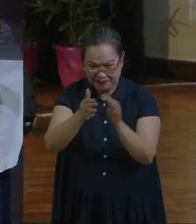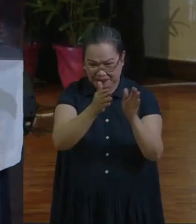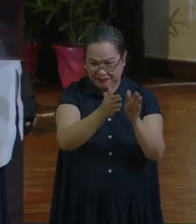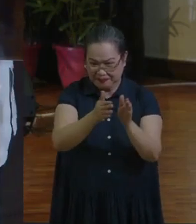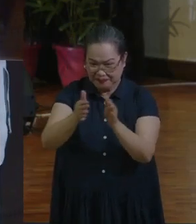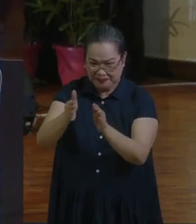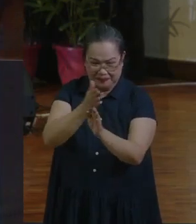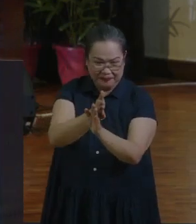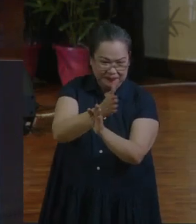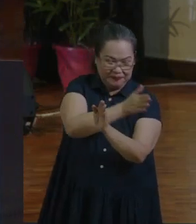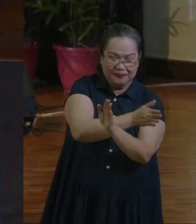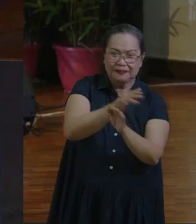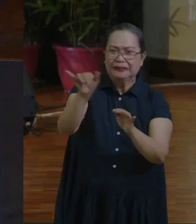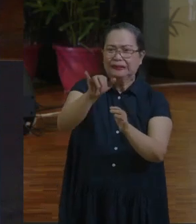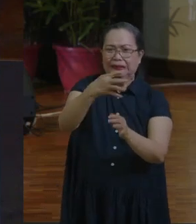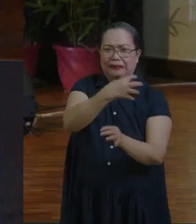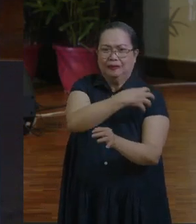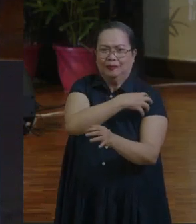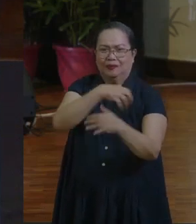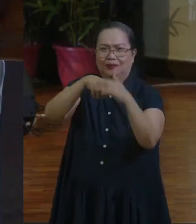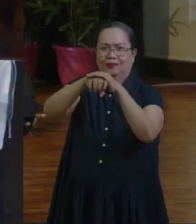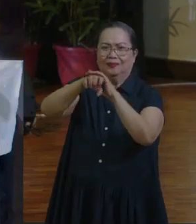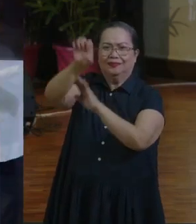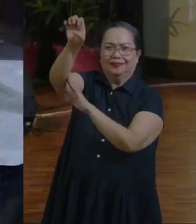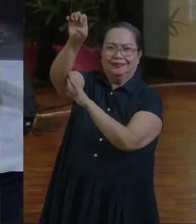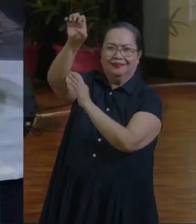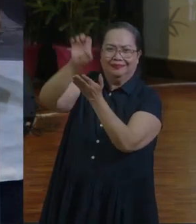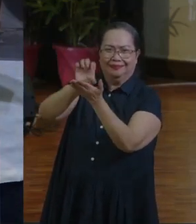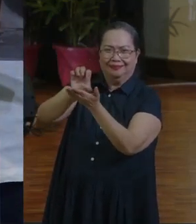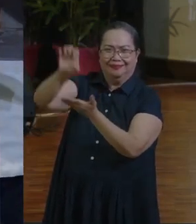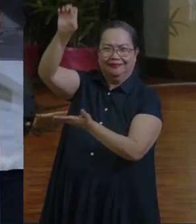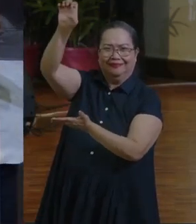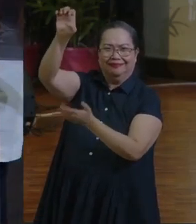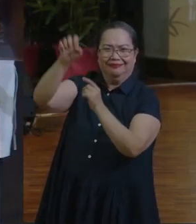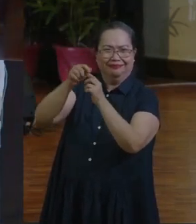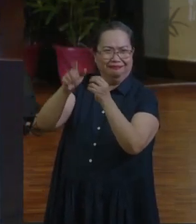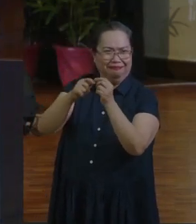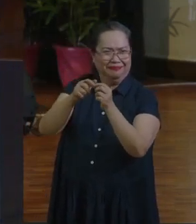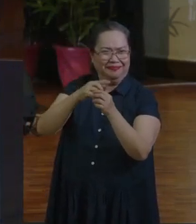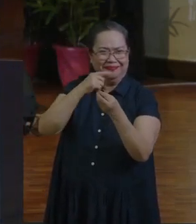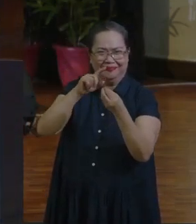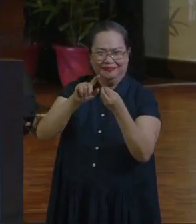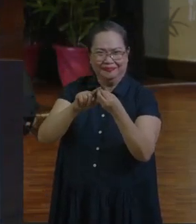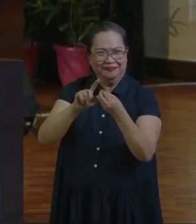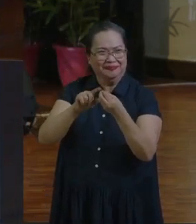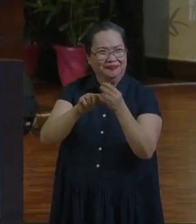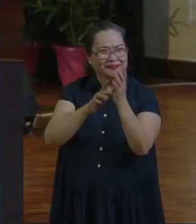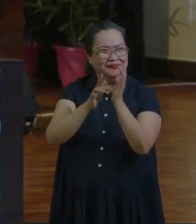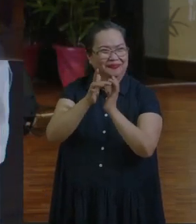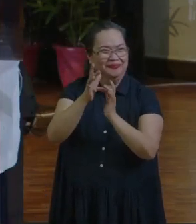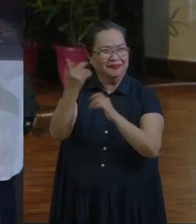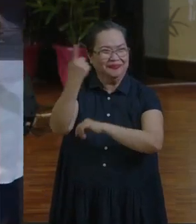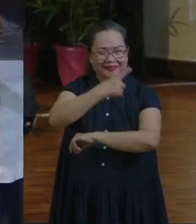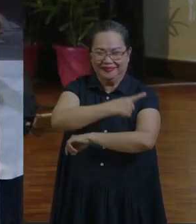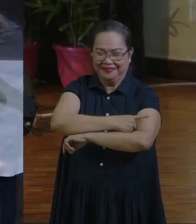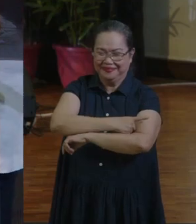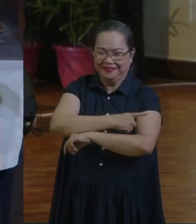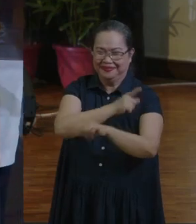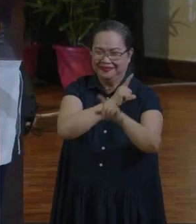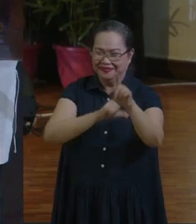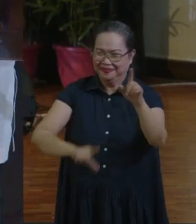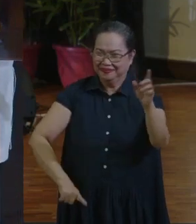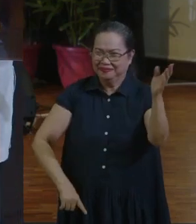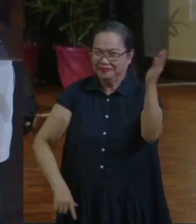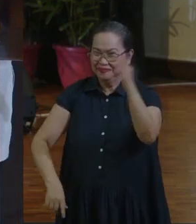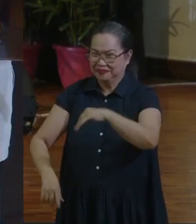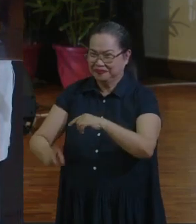of Elijah." Ayun na, yung prophecy about the coming of Elijah before the day of the Lord comes.